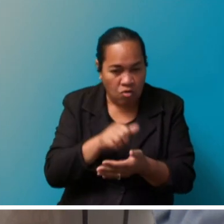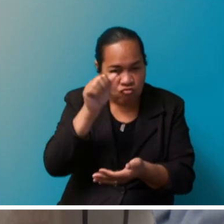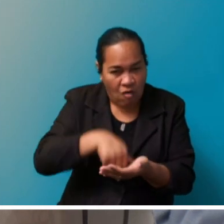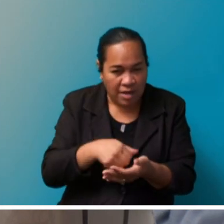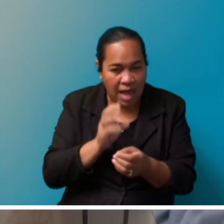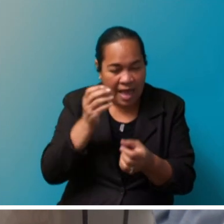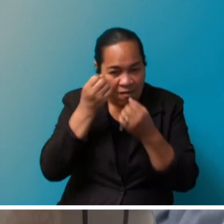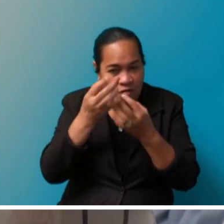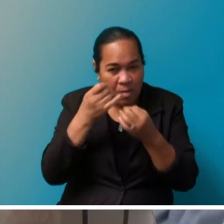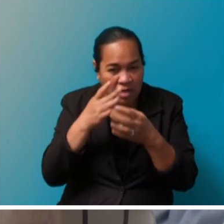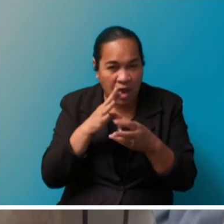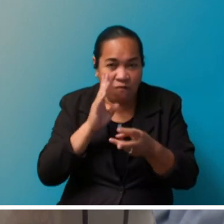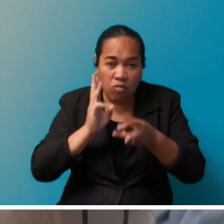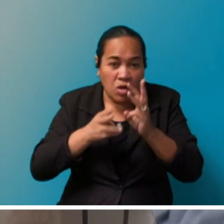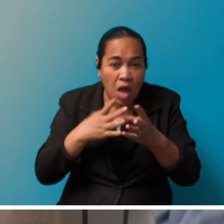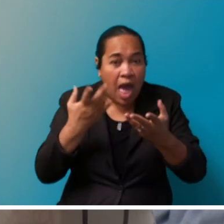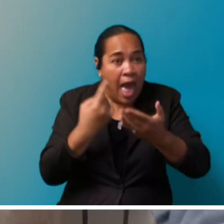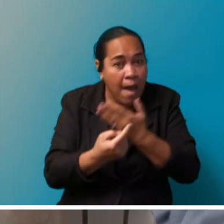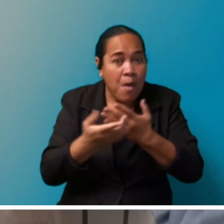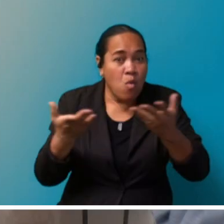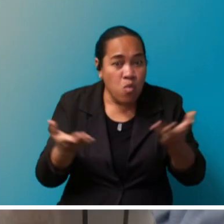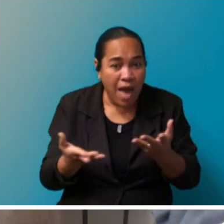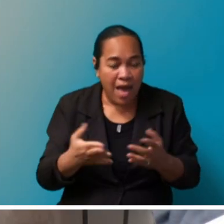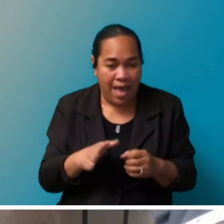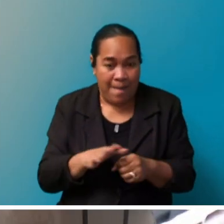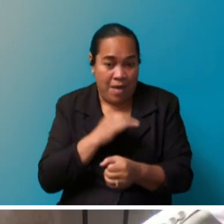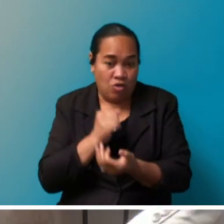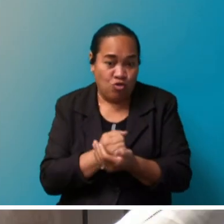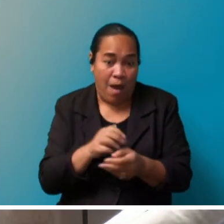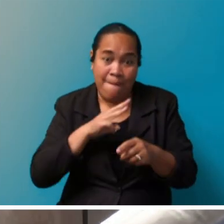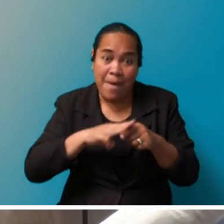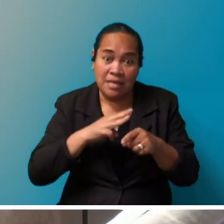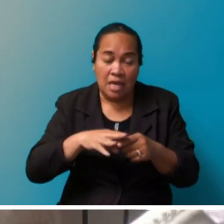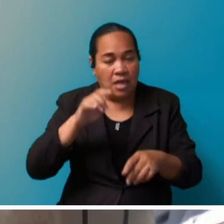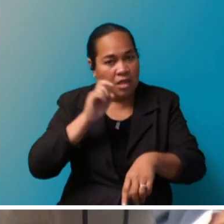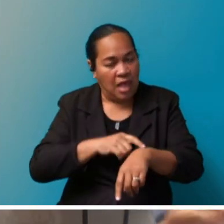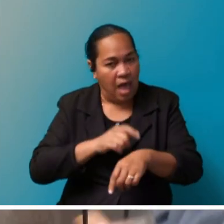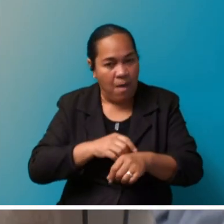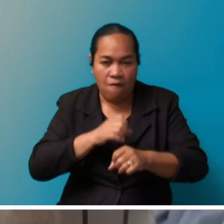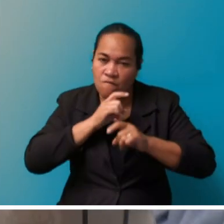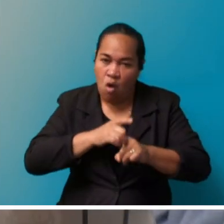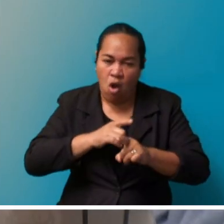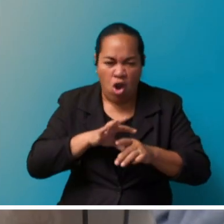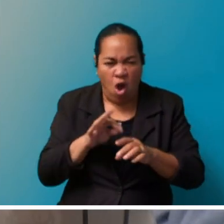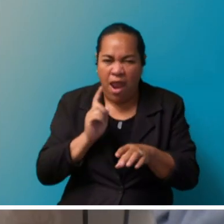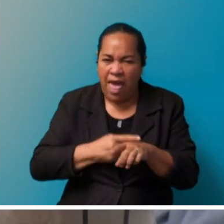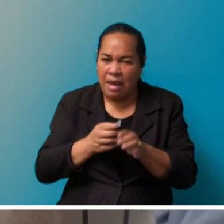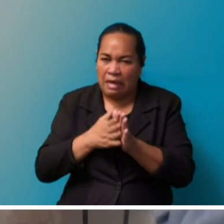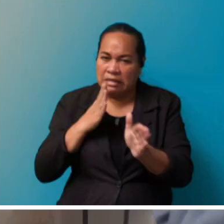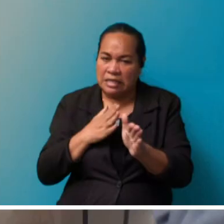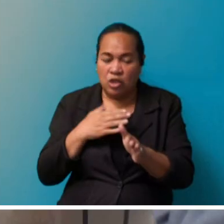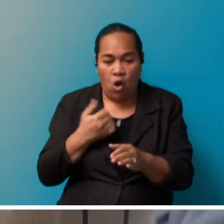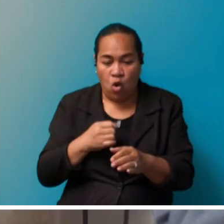and ensure that warning messages are not only timely, but also understandable and actionable at the community